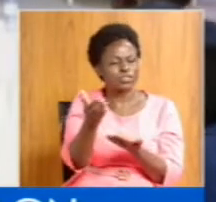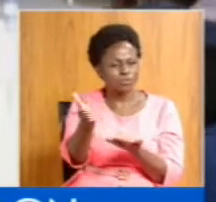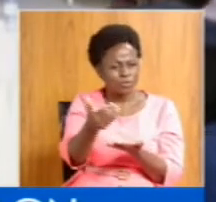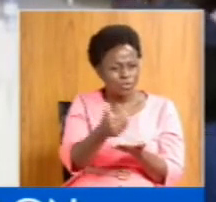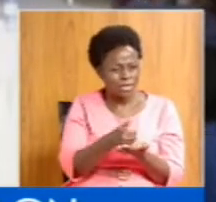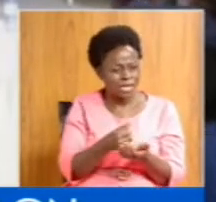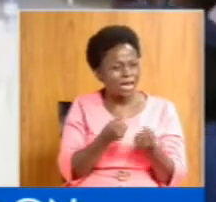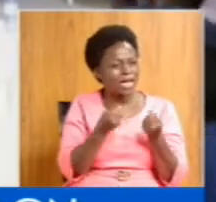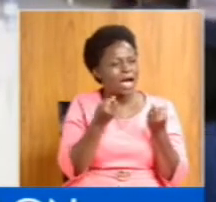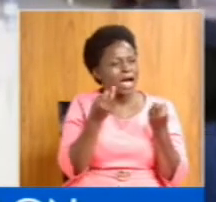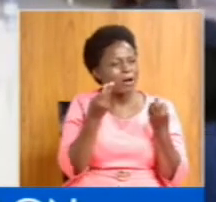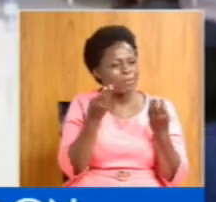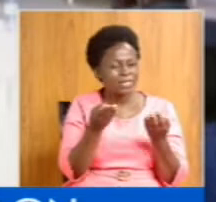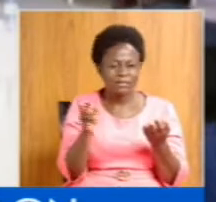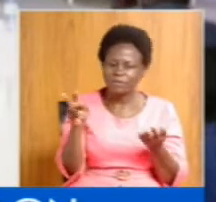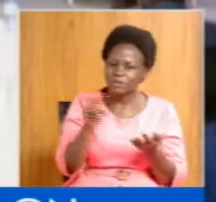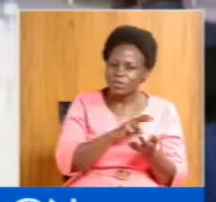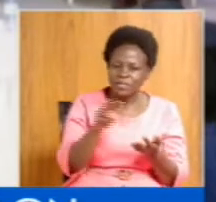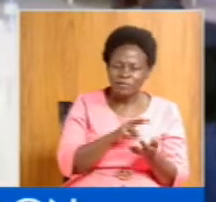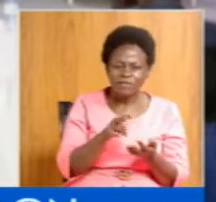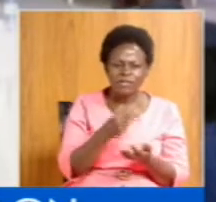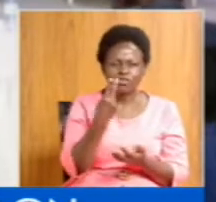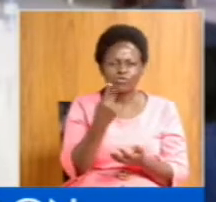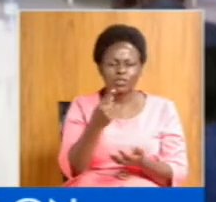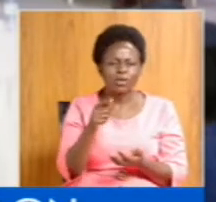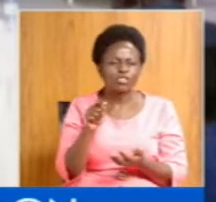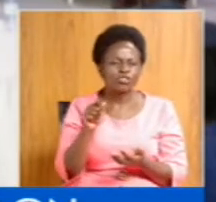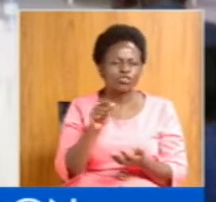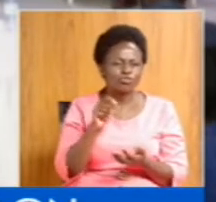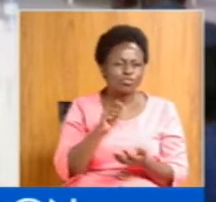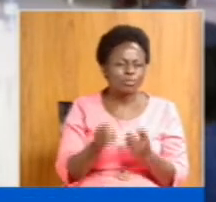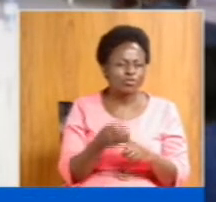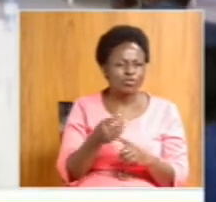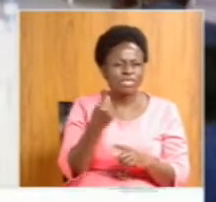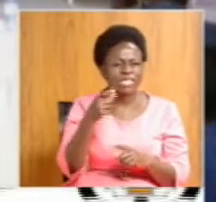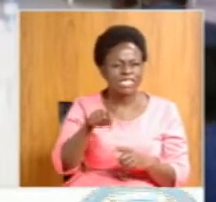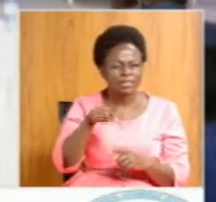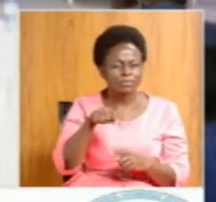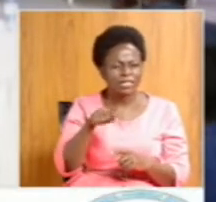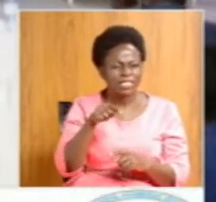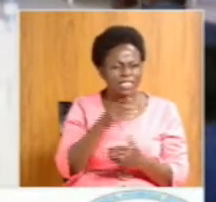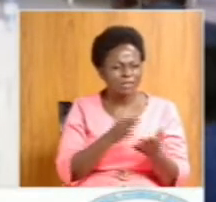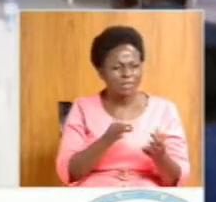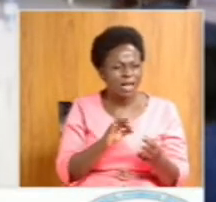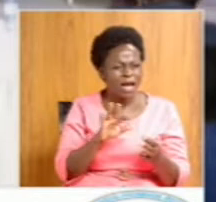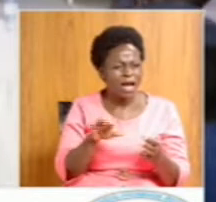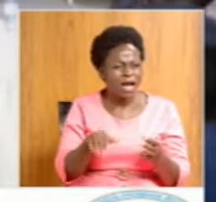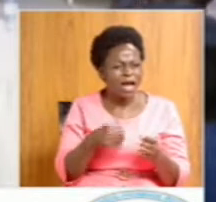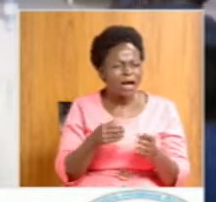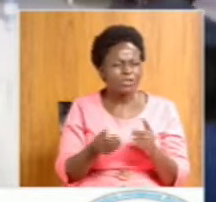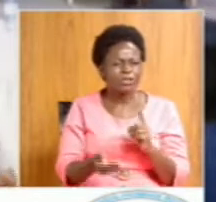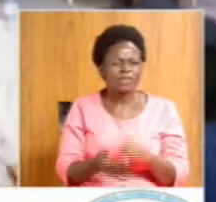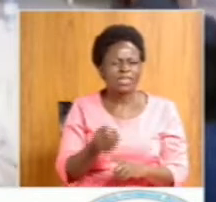and how much did you get because it looks like it was 21 trillion but you got 19 point something right and I'm wondering how did you